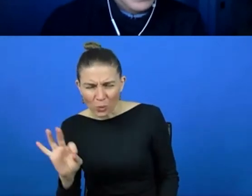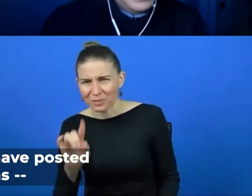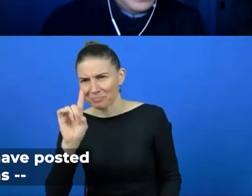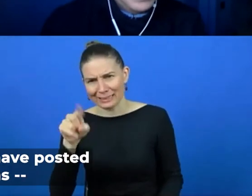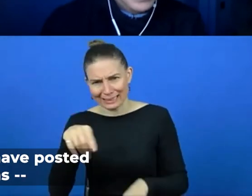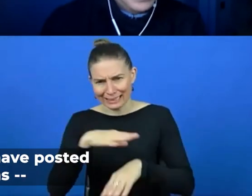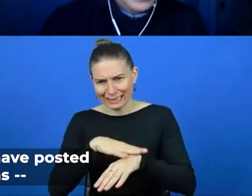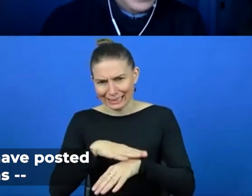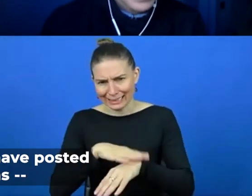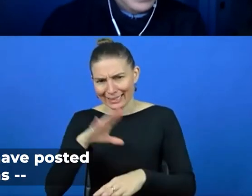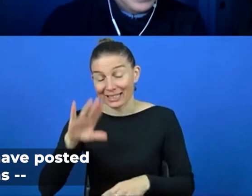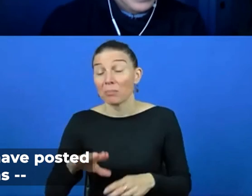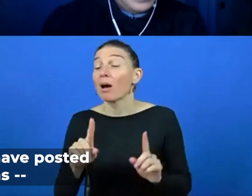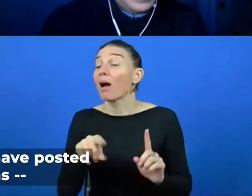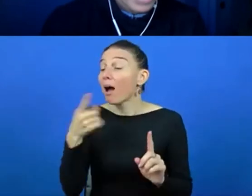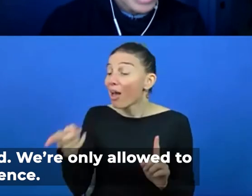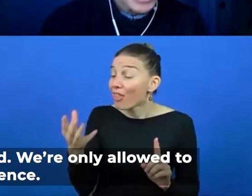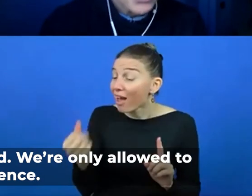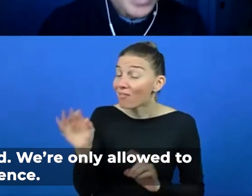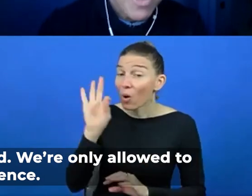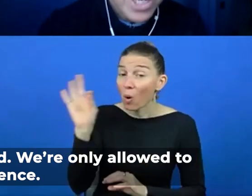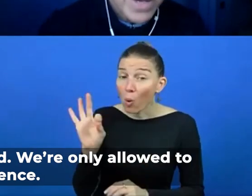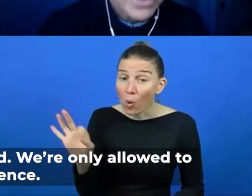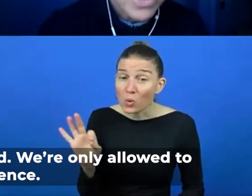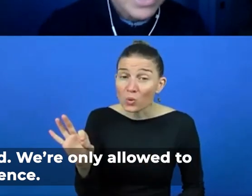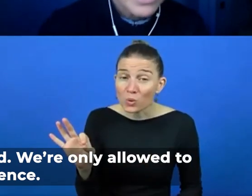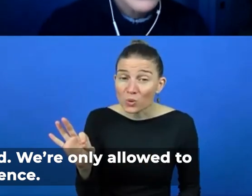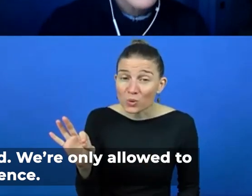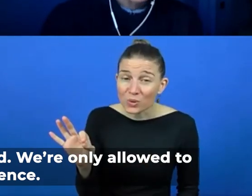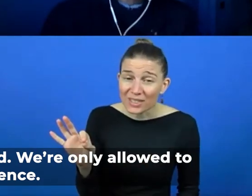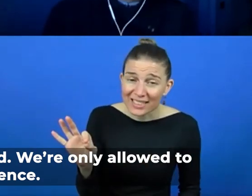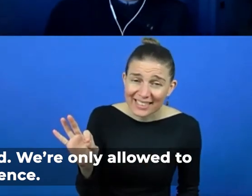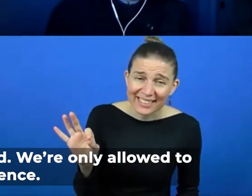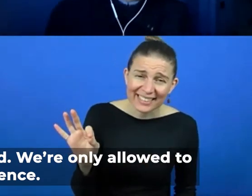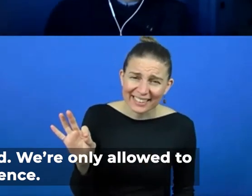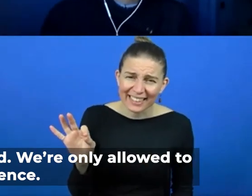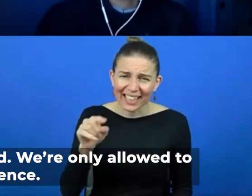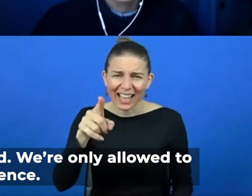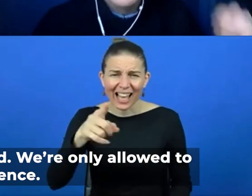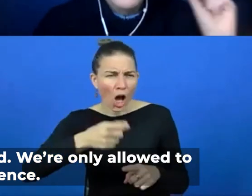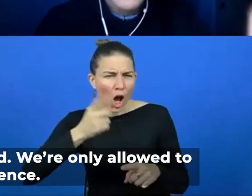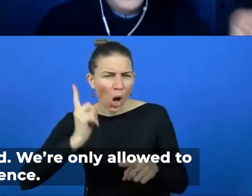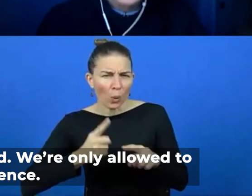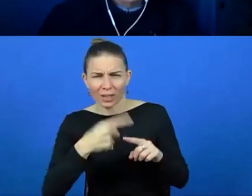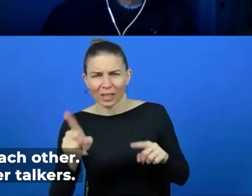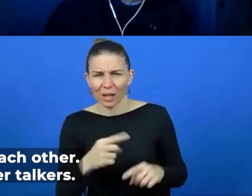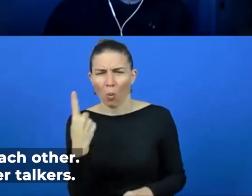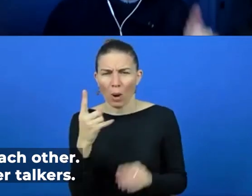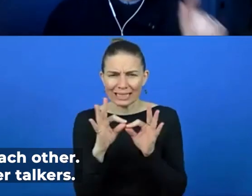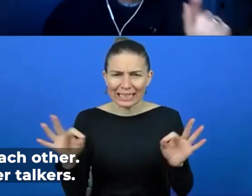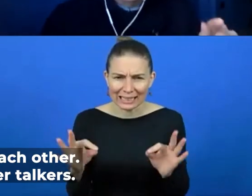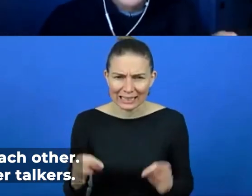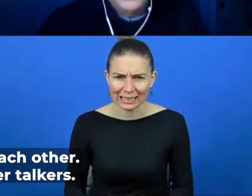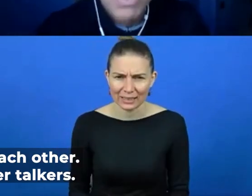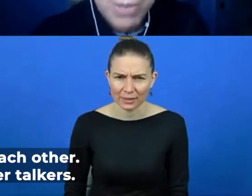questions, but then for others who have post questions, we should do quick fire round with you. Yes, quick fire round, Steve. We're only allowed to say a sentence, okay?